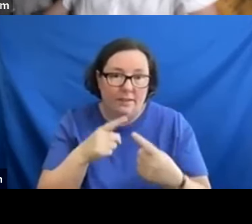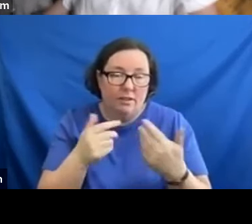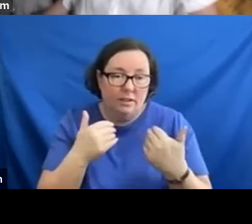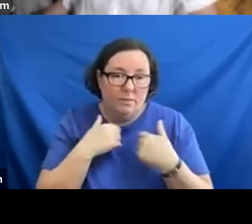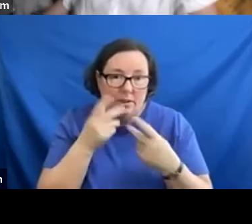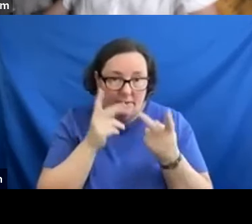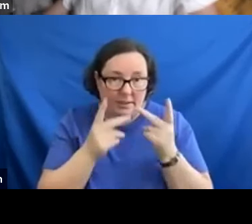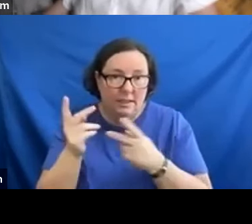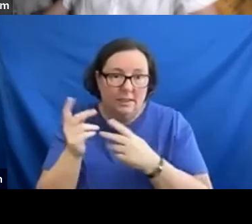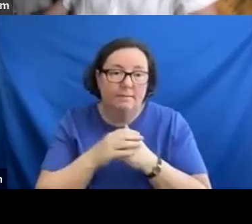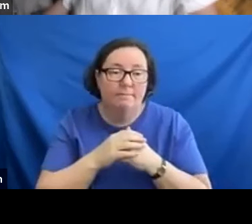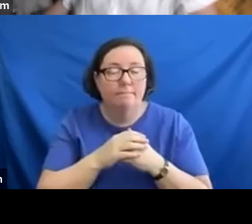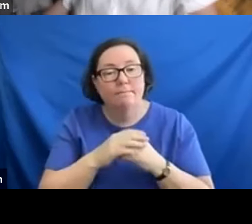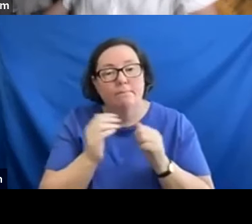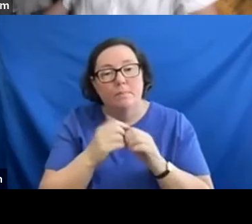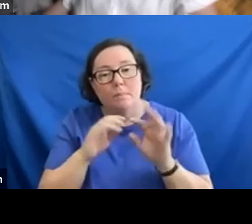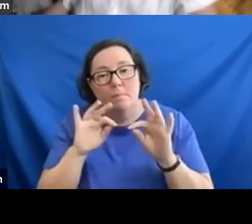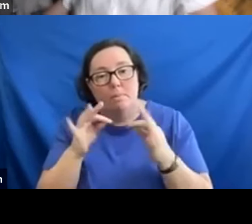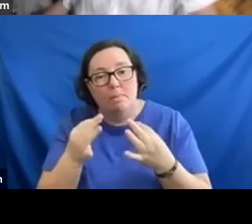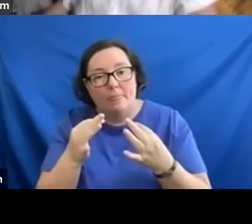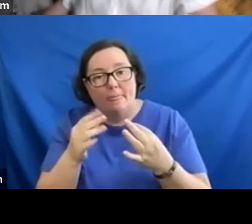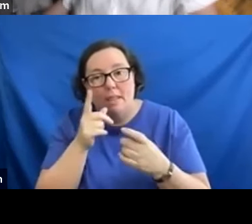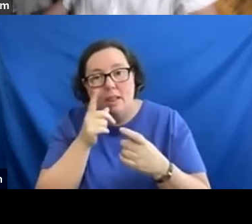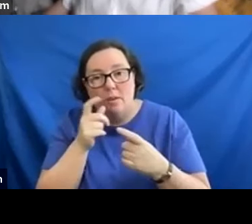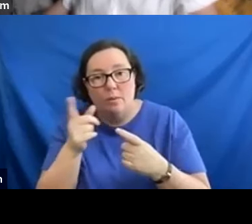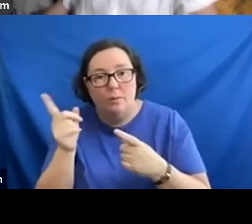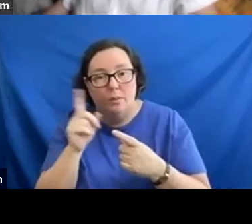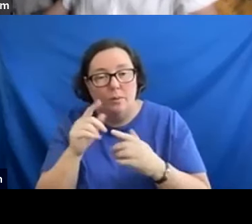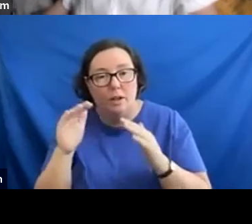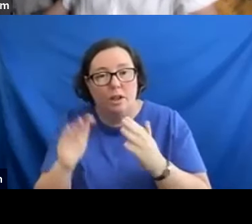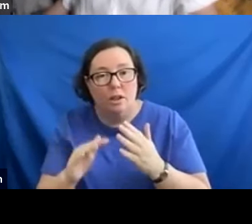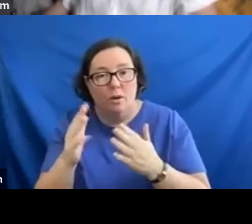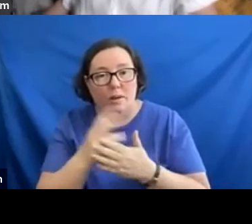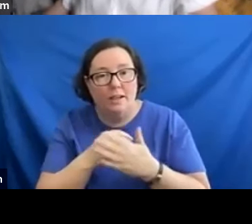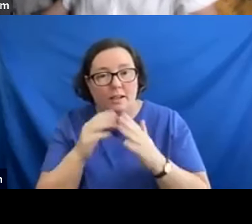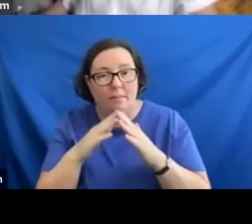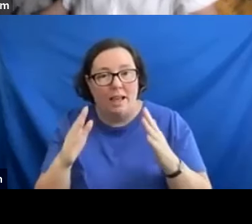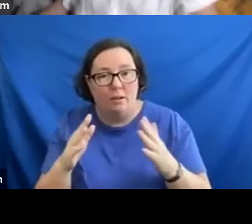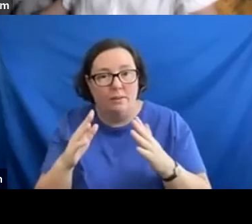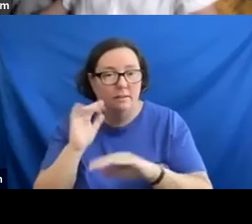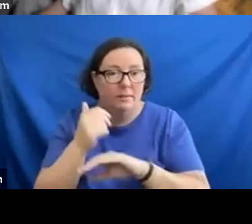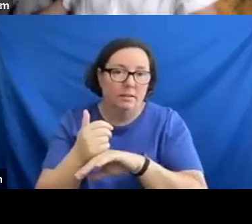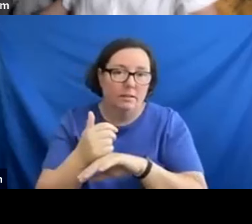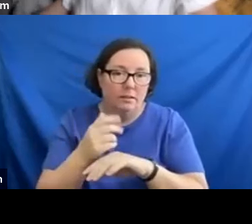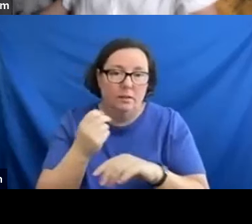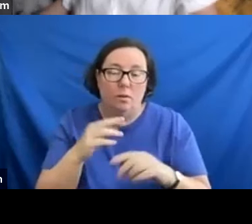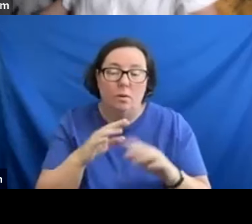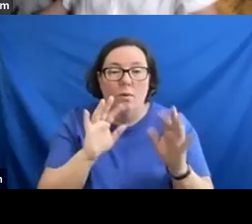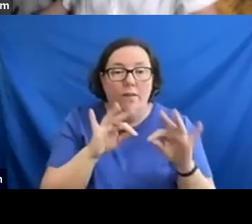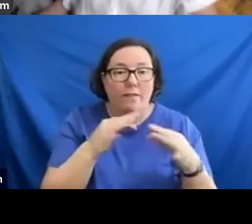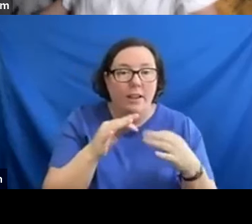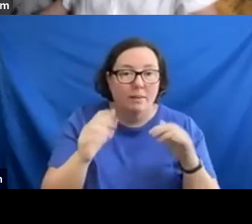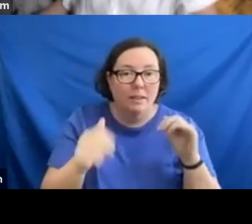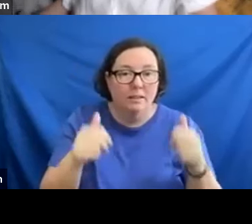all witnessed with families that are in low-income housing and families that are scattered